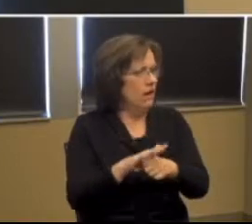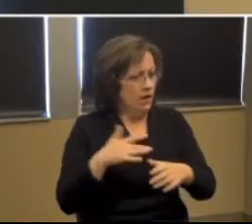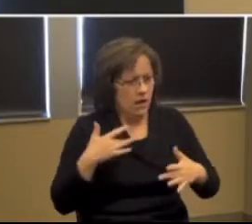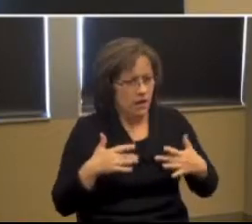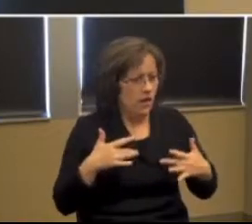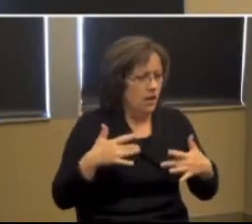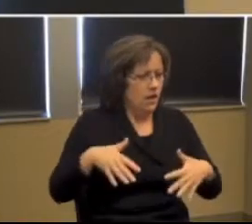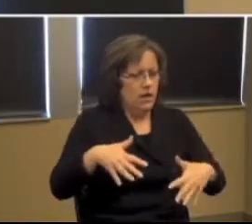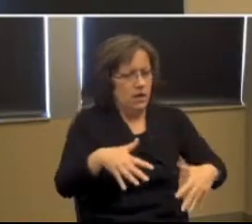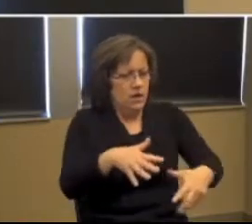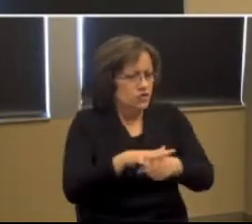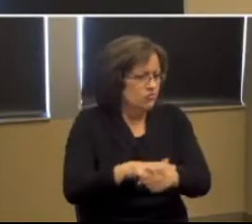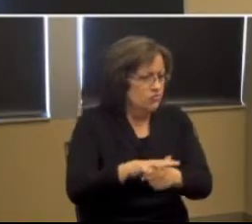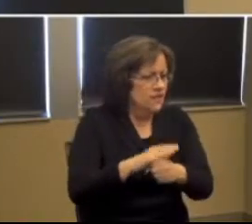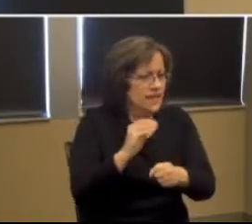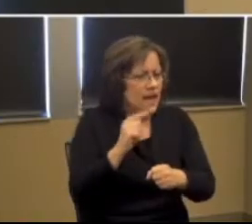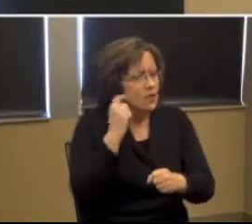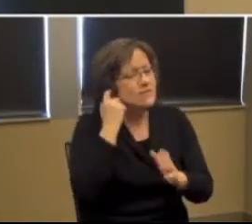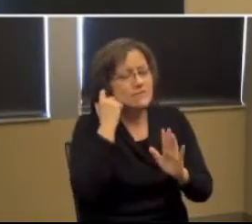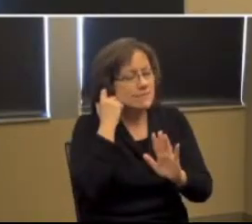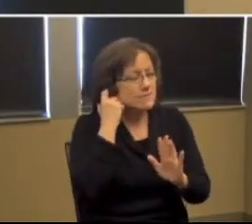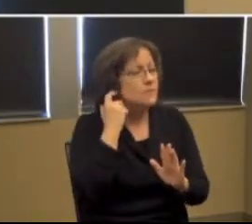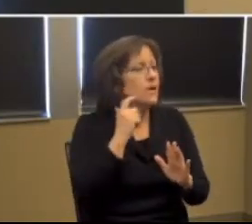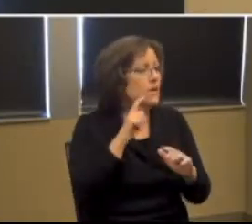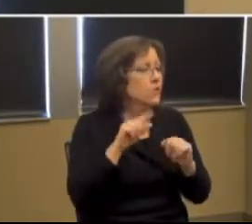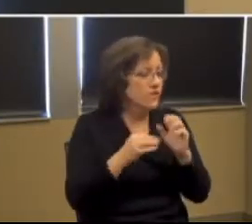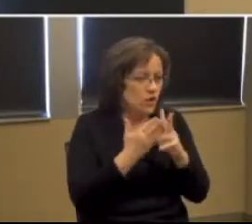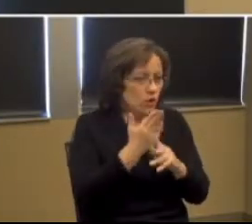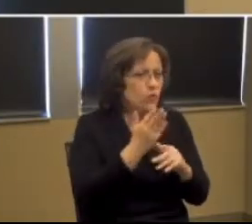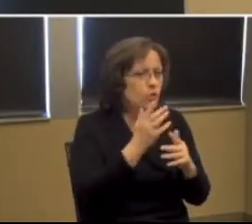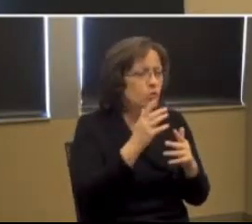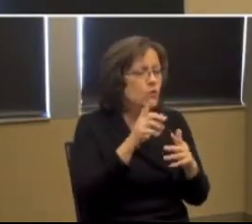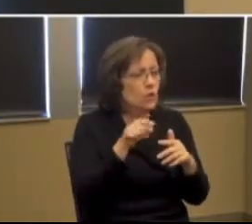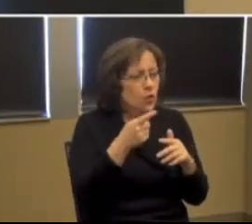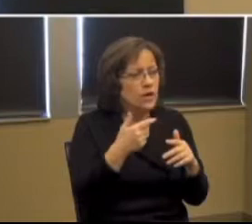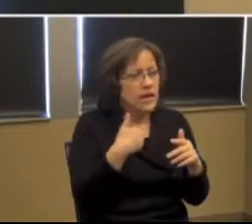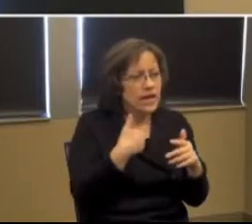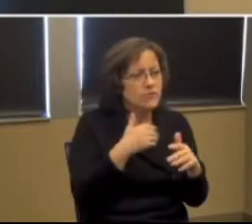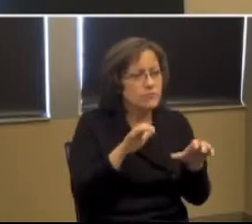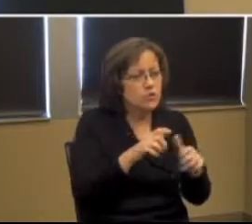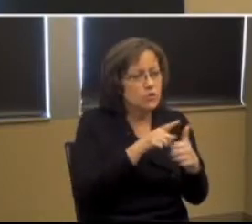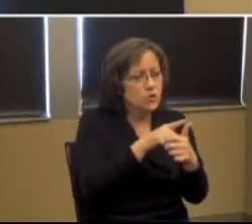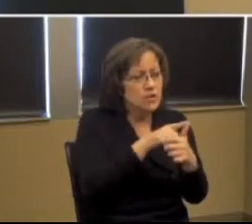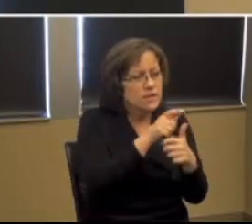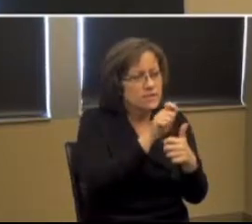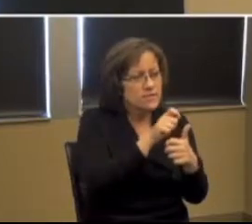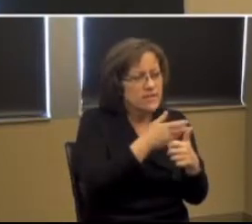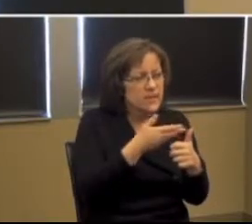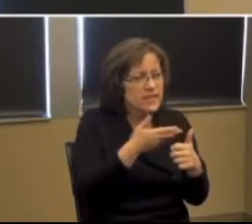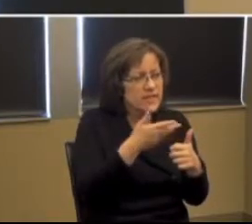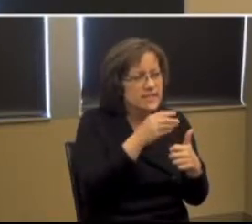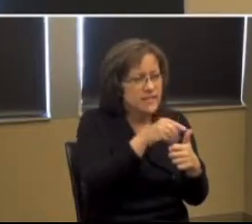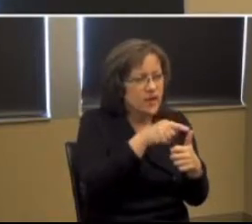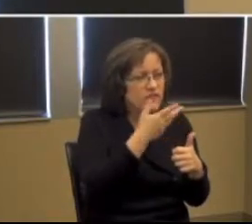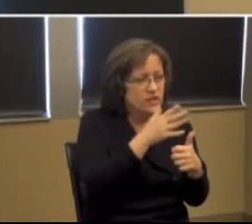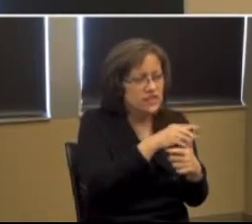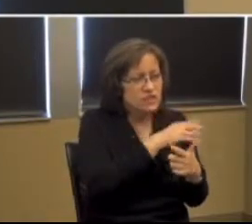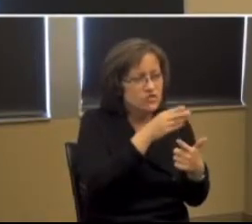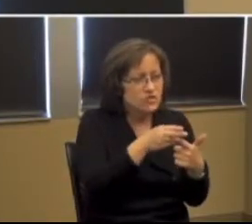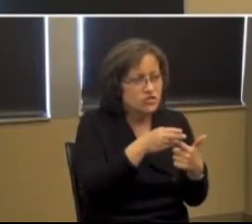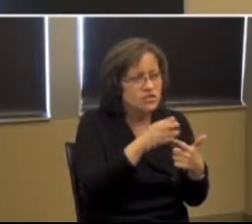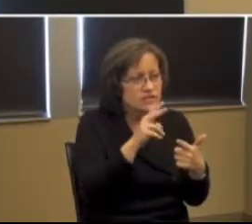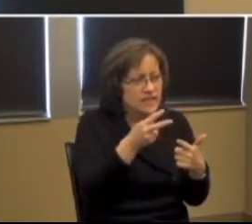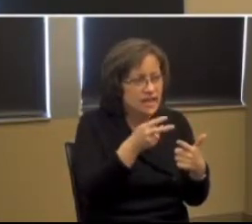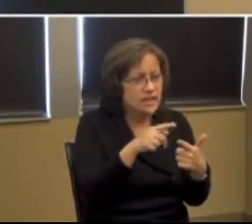But it also might be when you're going through those systems, you only have them do certain components of it and start then adding length to